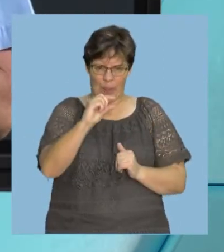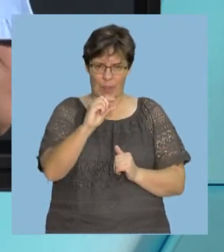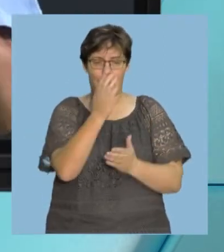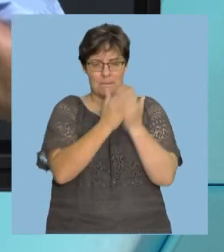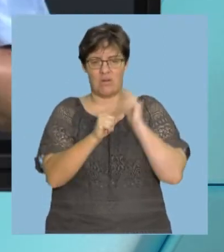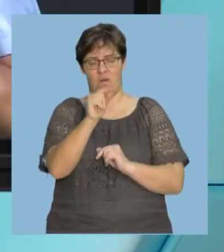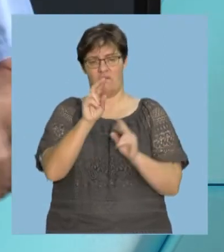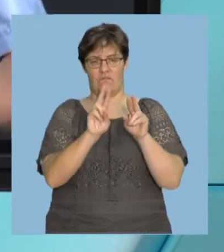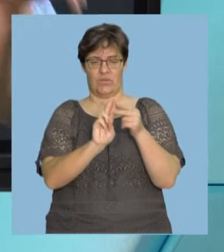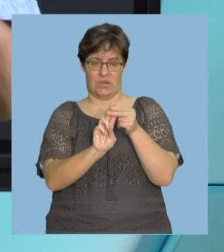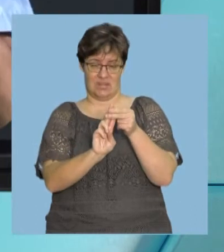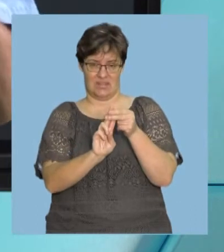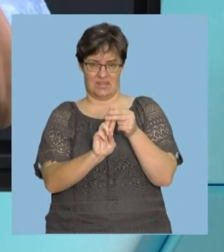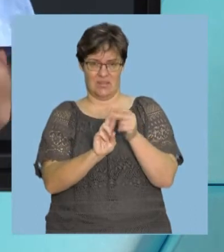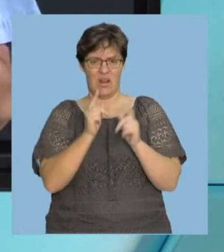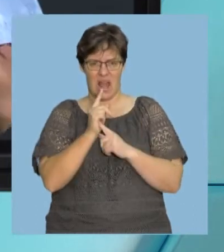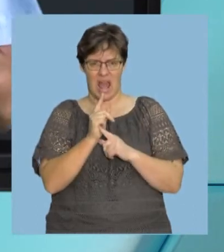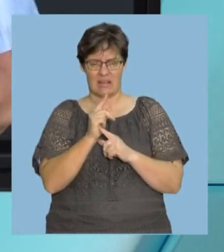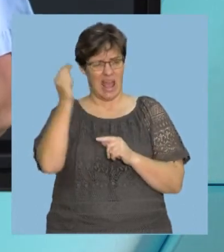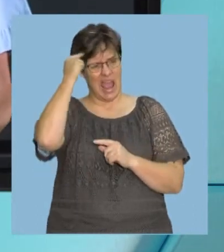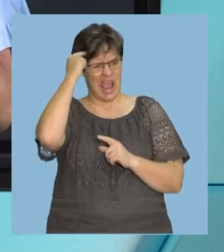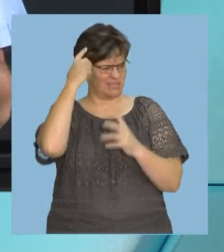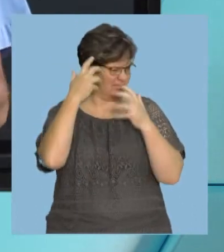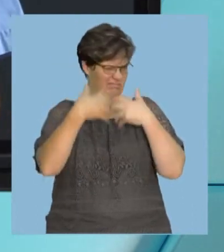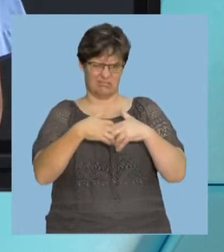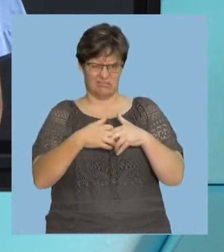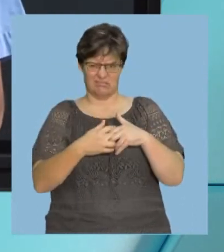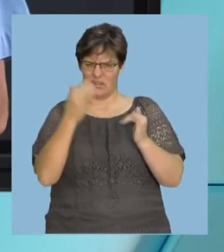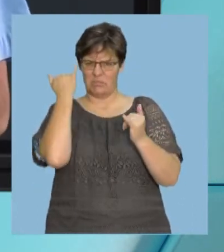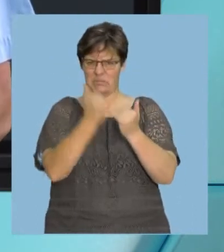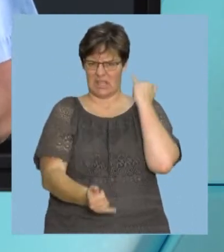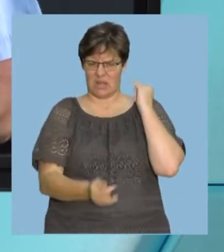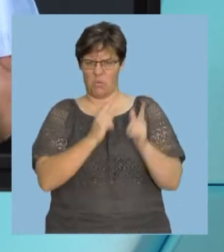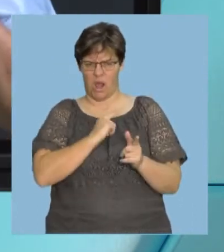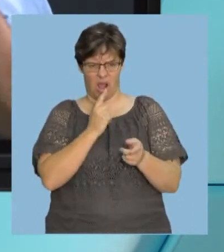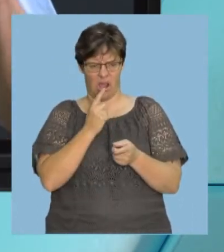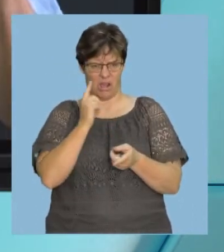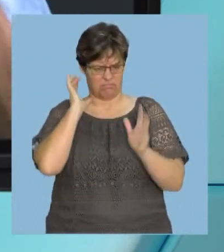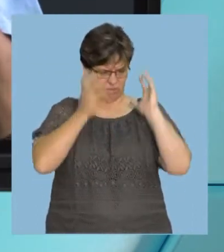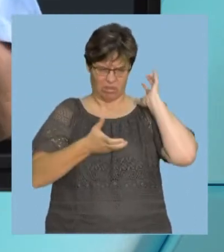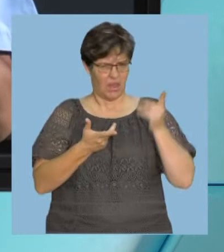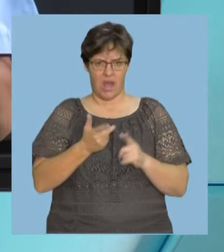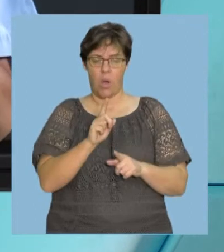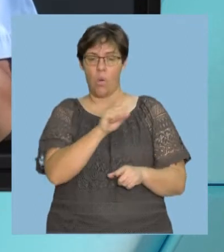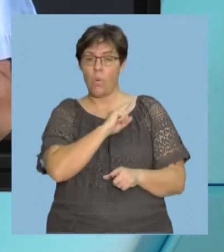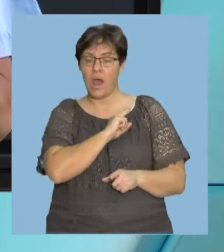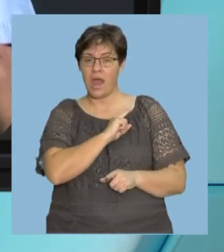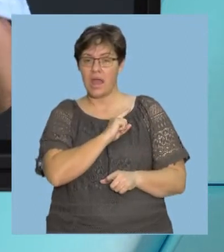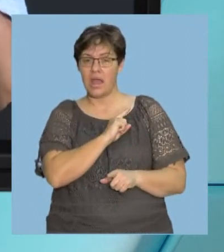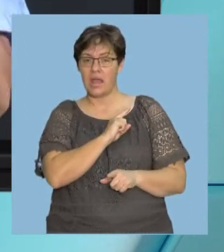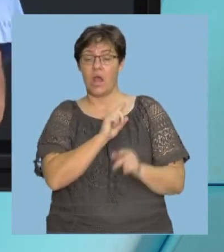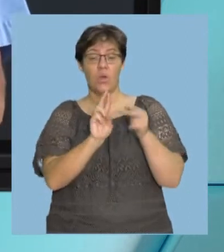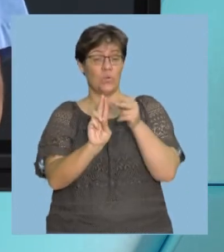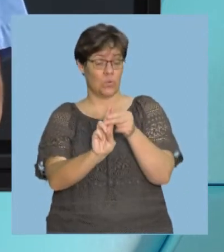that. We kind of get that mixed up in our heads, and we can make a mistake by not recognizing